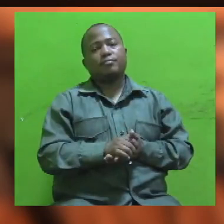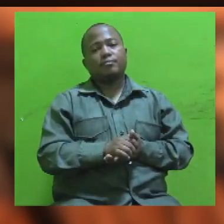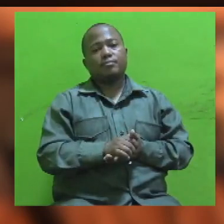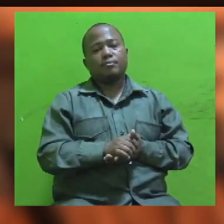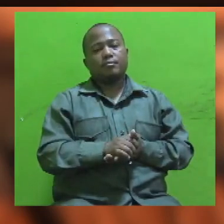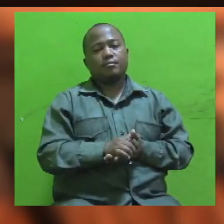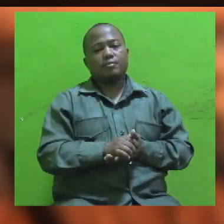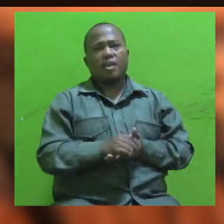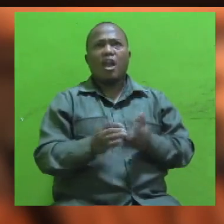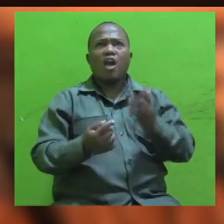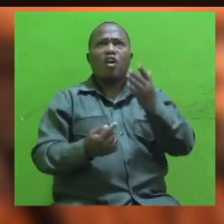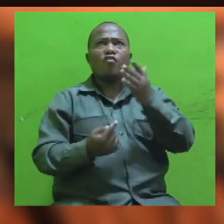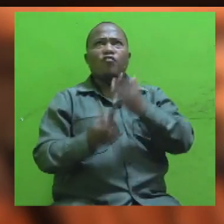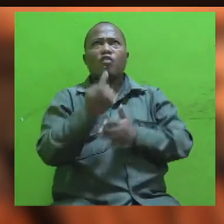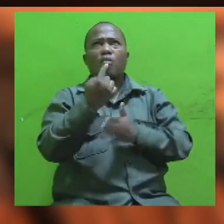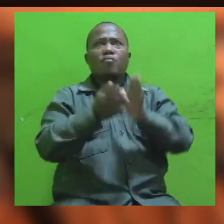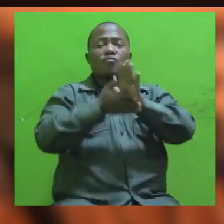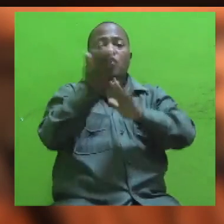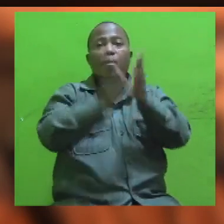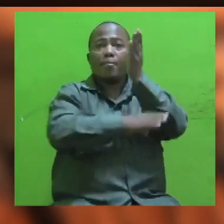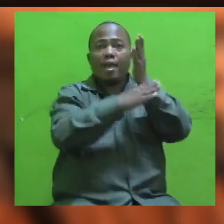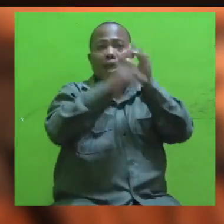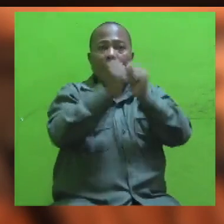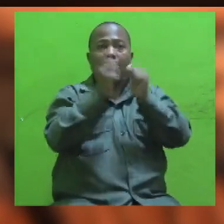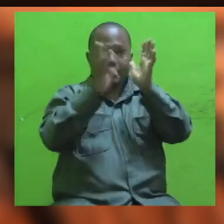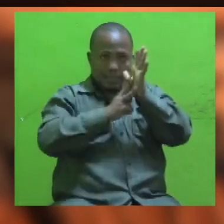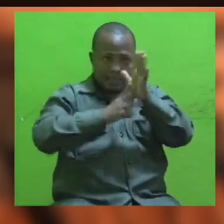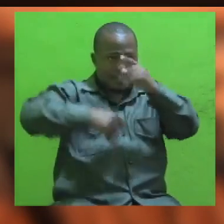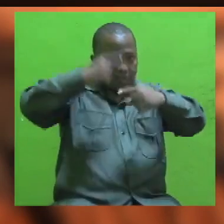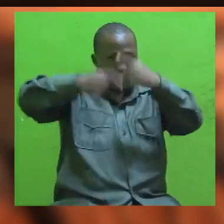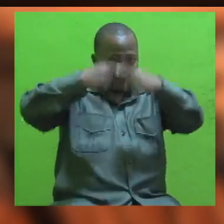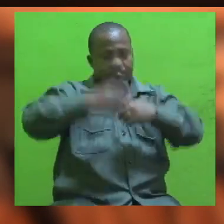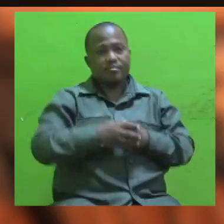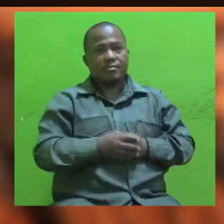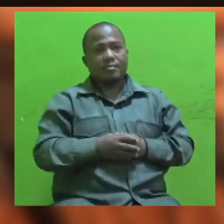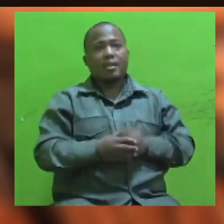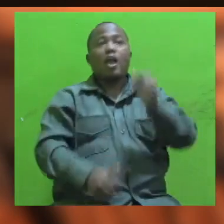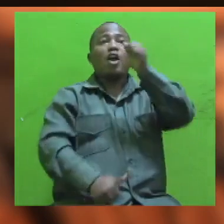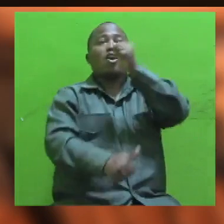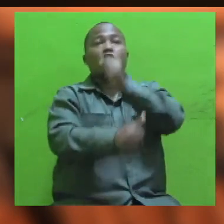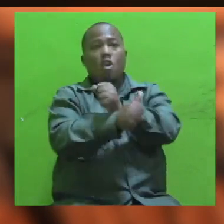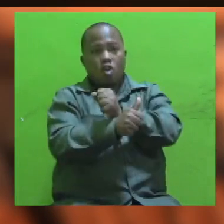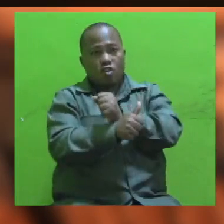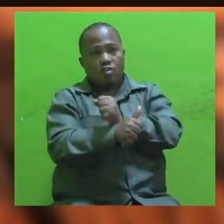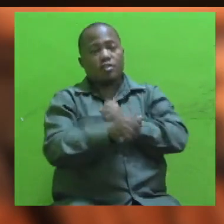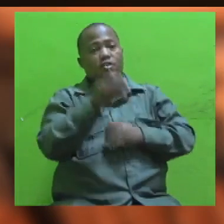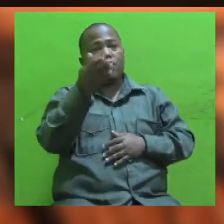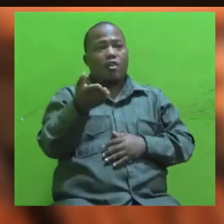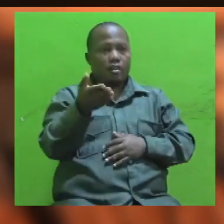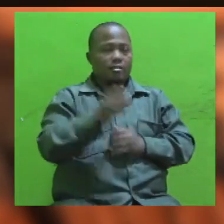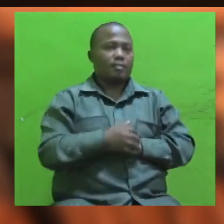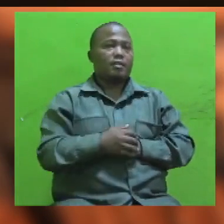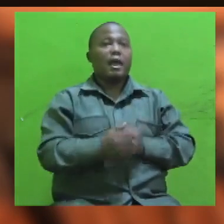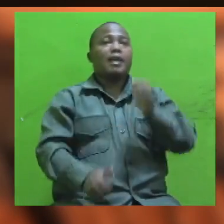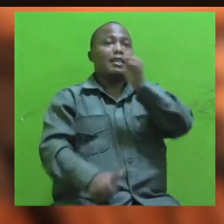living there from 18 years to above. The head of the assembly is the village chairperson. There is a person called village chairperson, is the head.